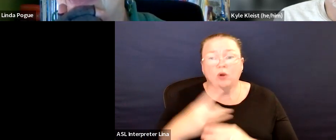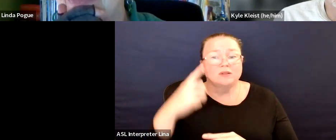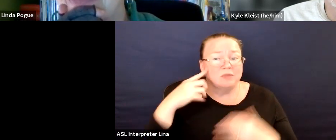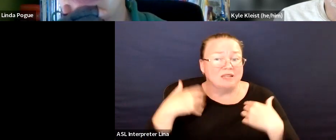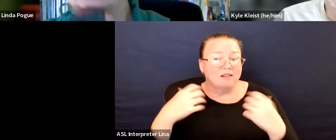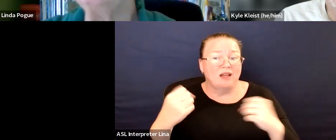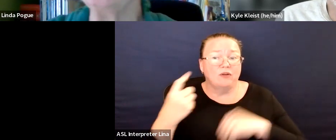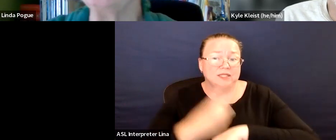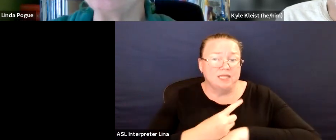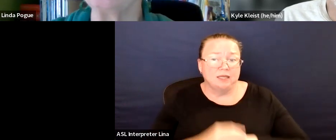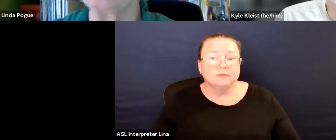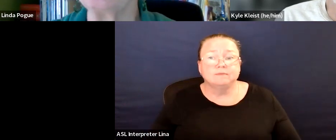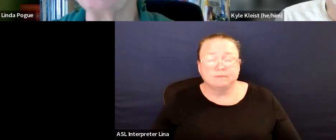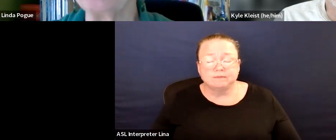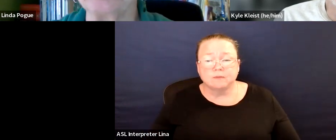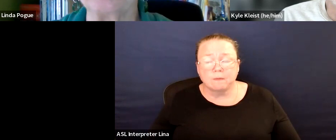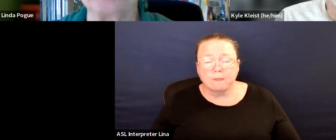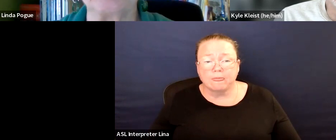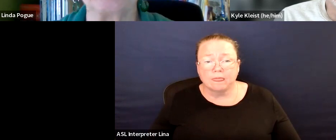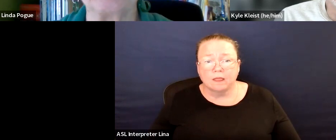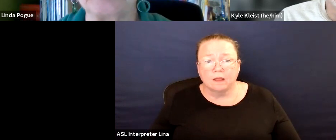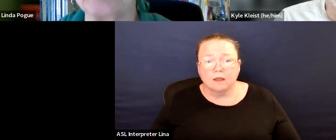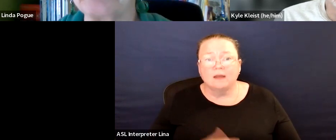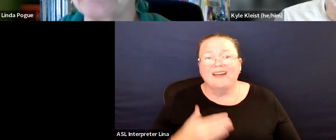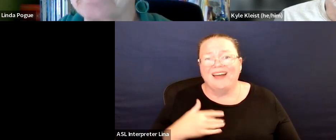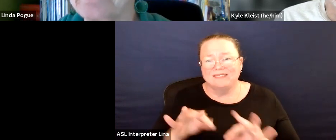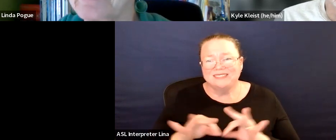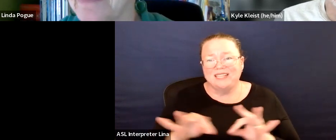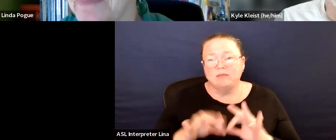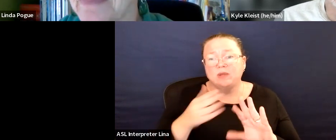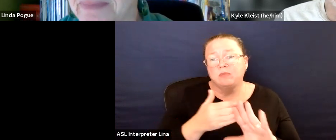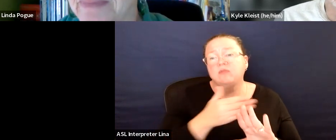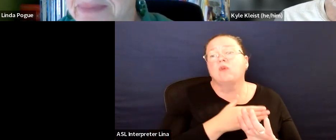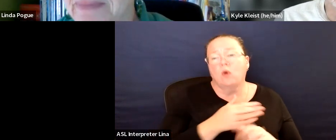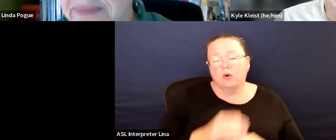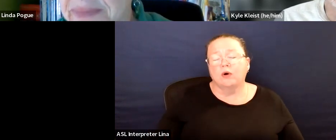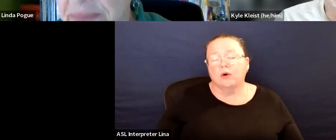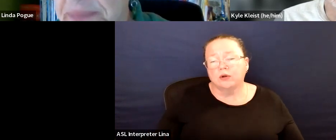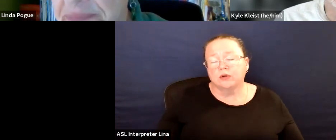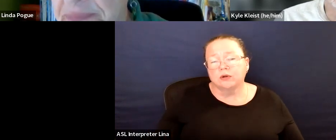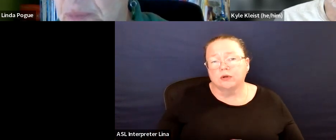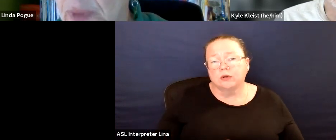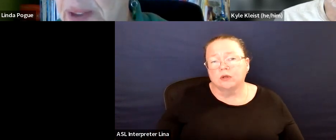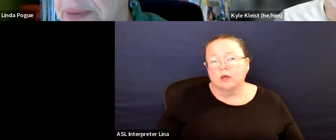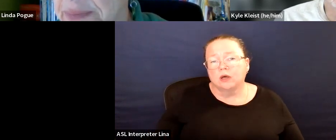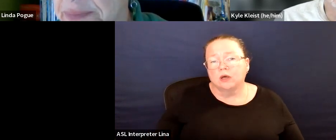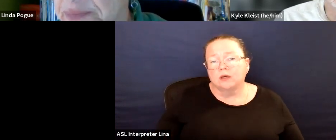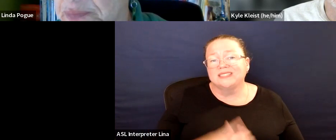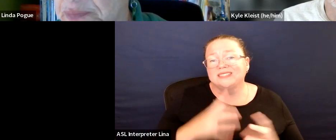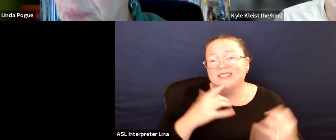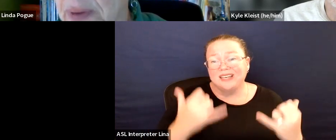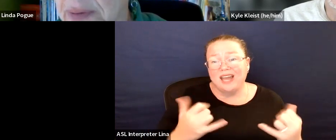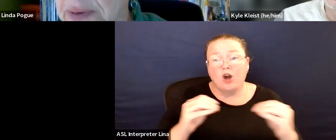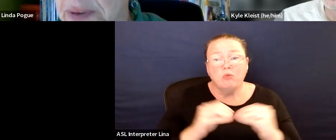Health Day. Mhm. But he had a statement prior to that. It was, now more